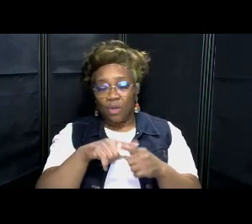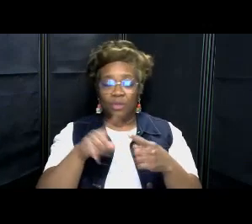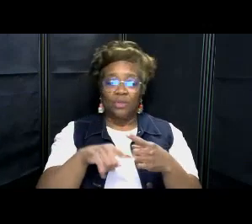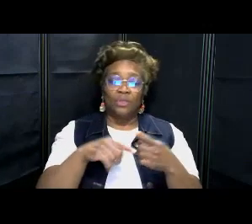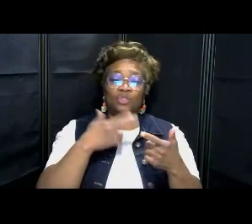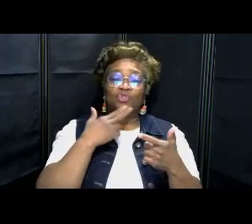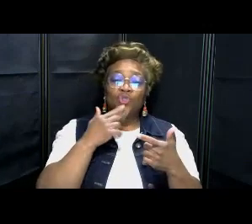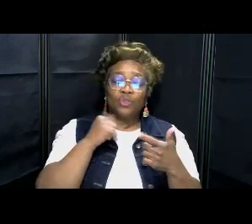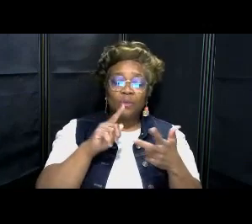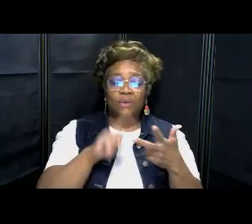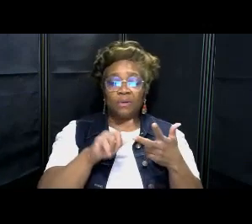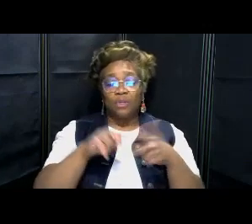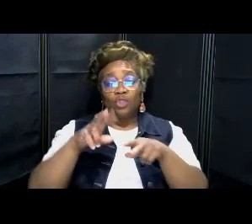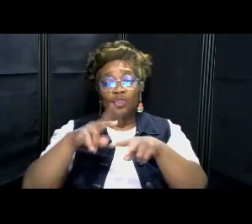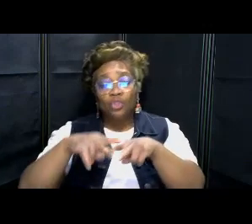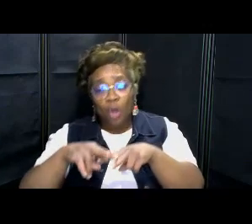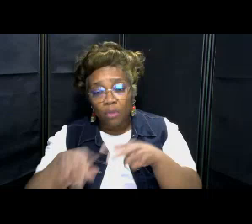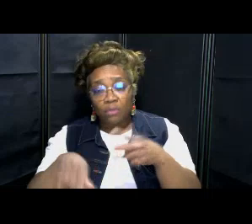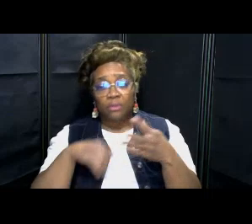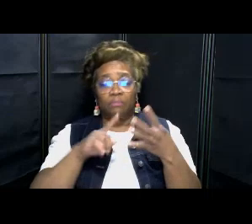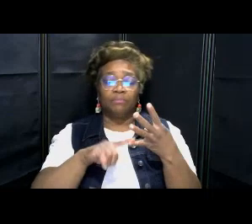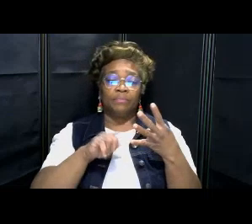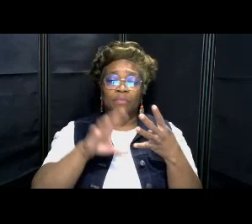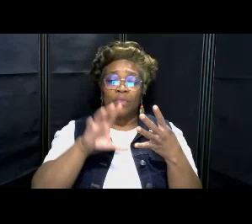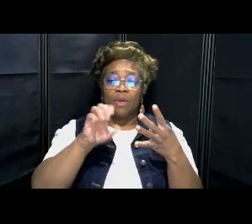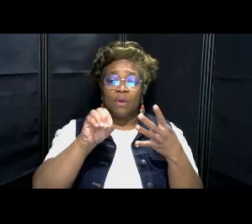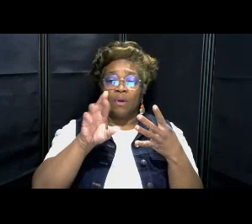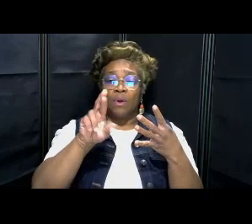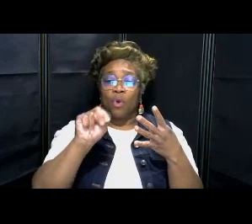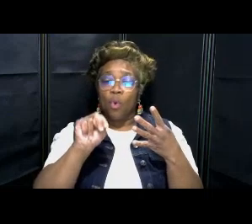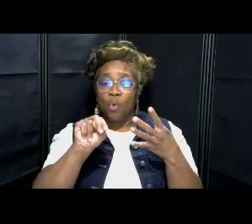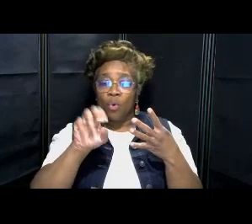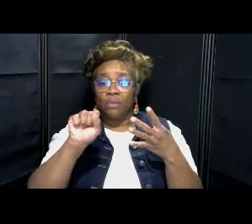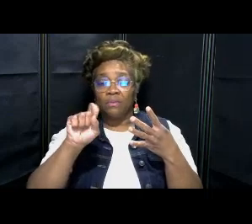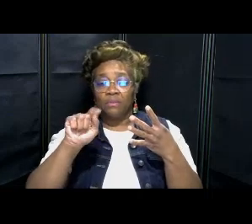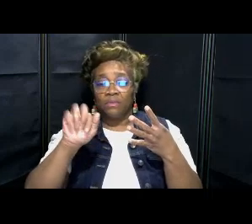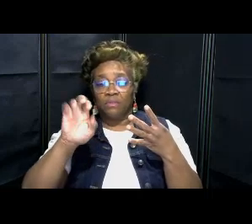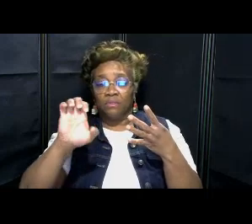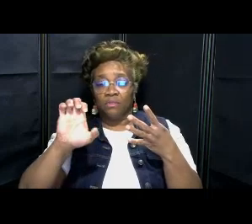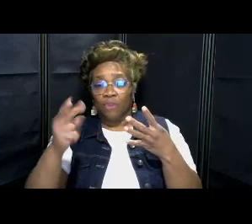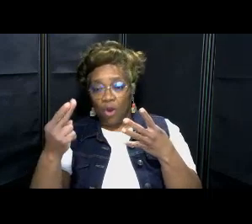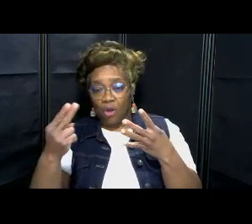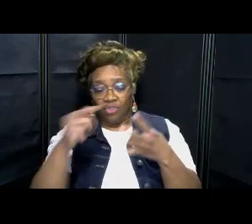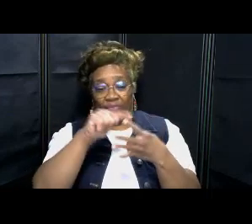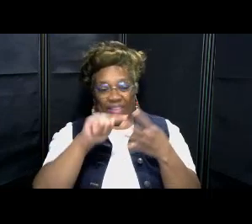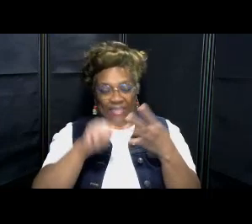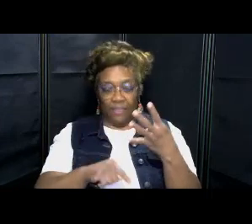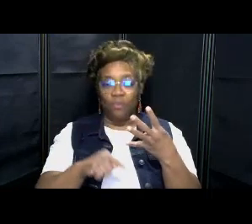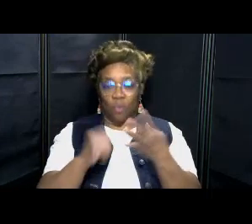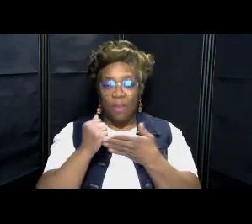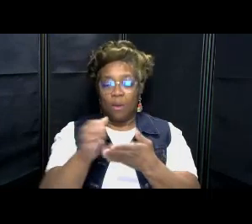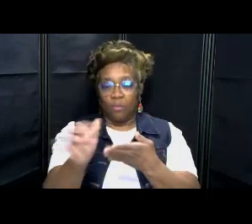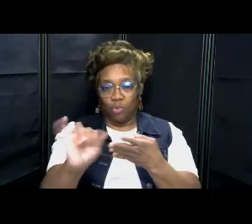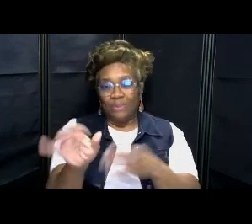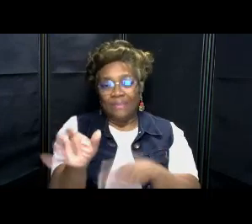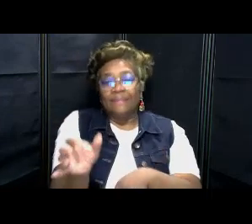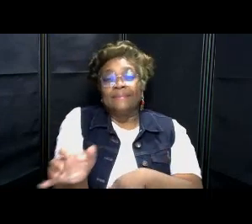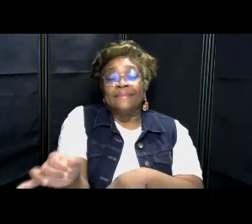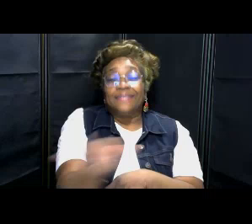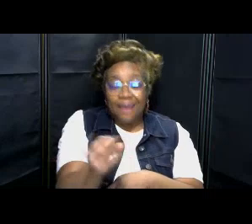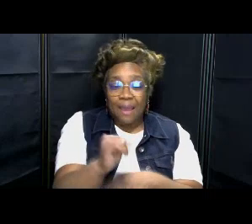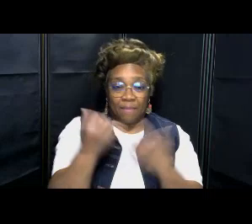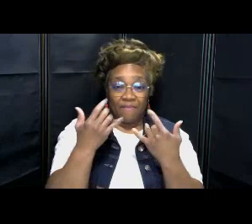cornstarch. So anything that's that floury stuff, it'll do the same as the fire extinguisher do. And of course, I need you to put this